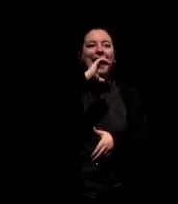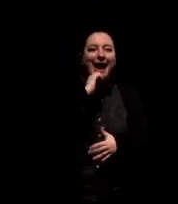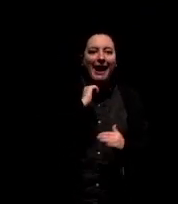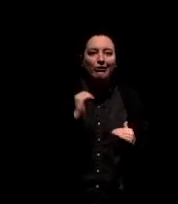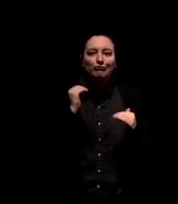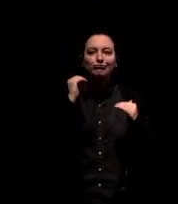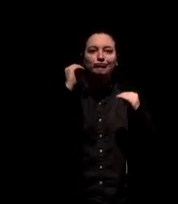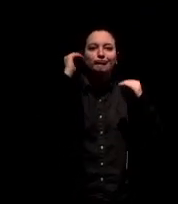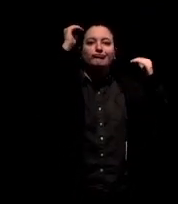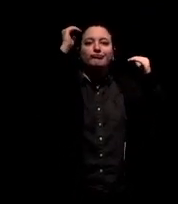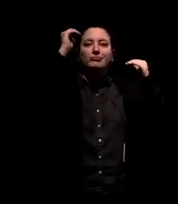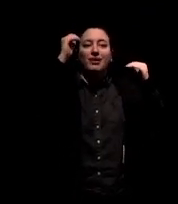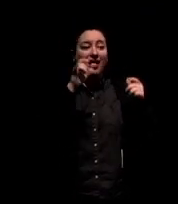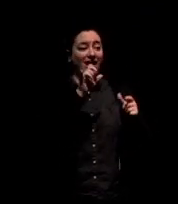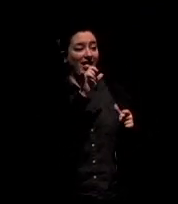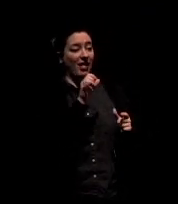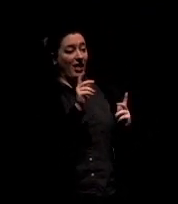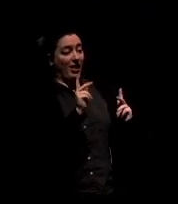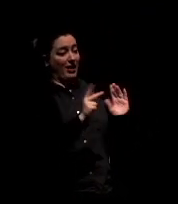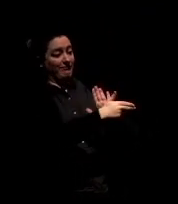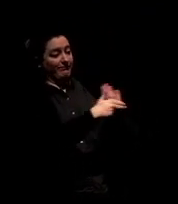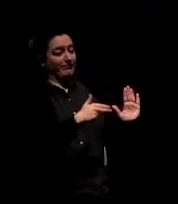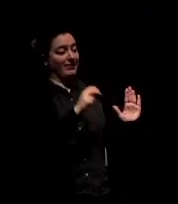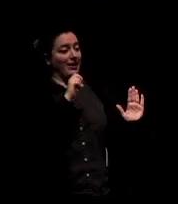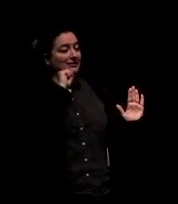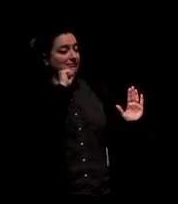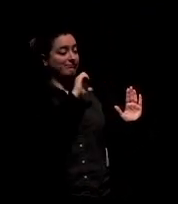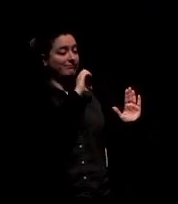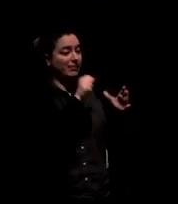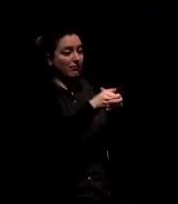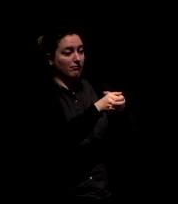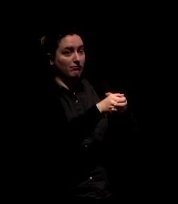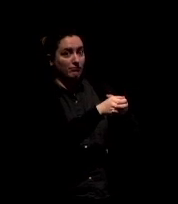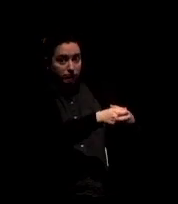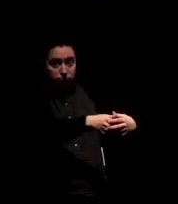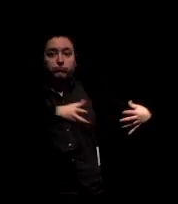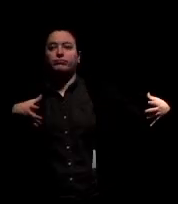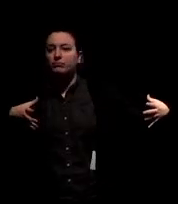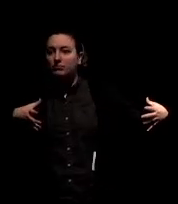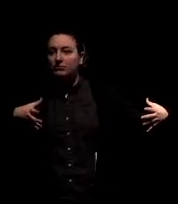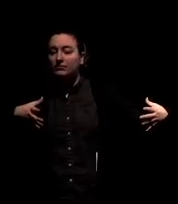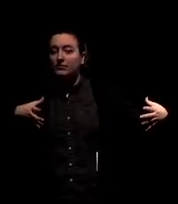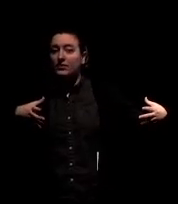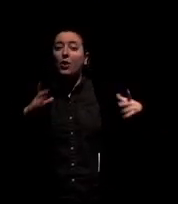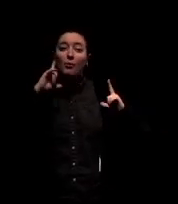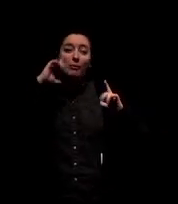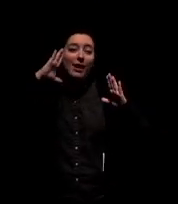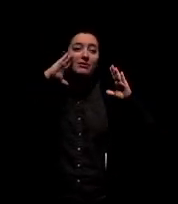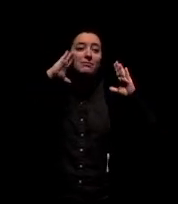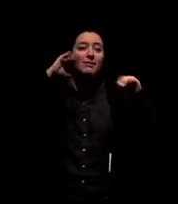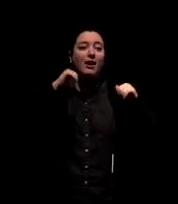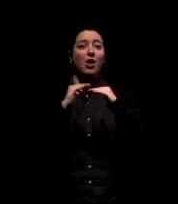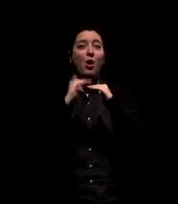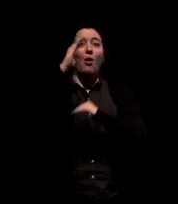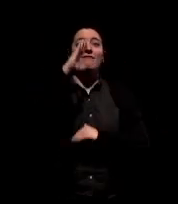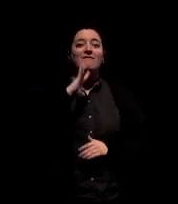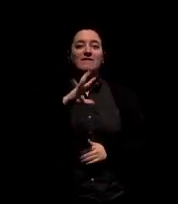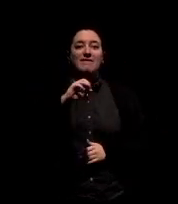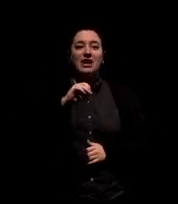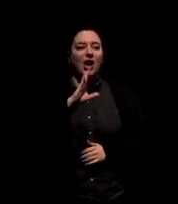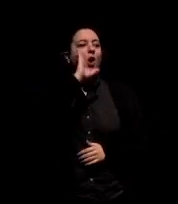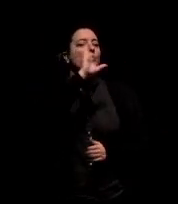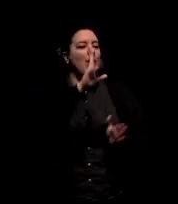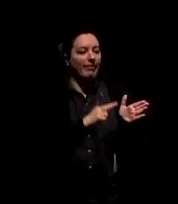and HIV communities, and LGBTQ adults ages 50 and over will double in the next 10 years. So it's a